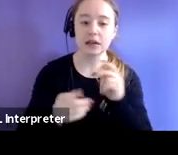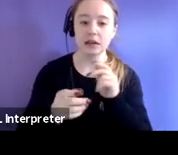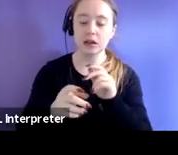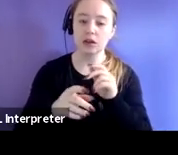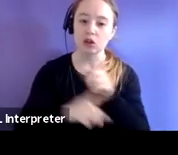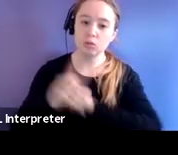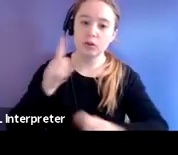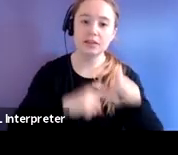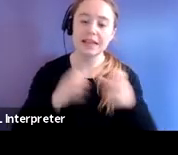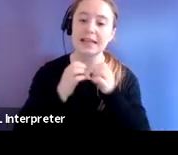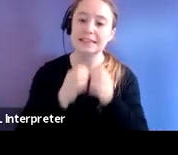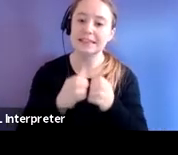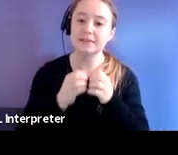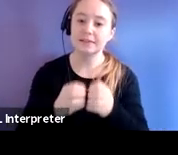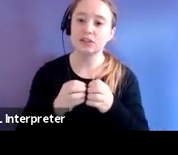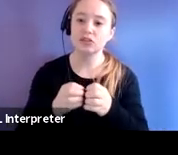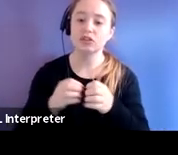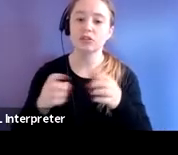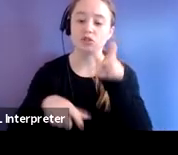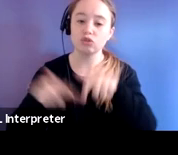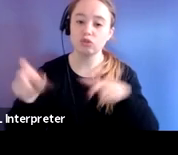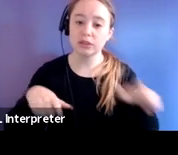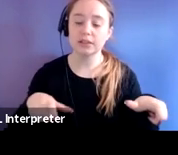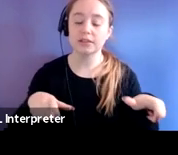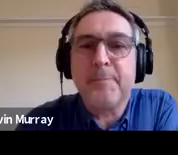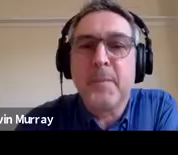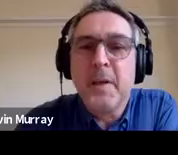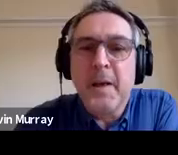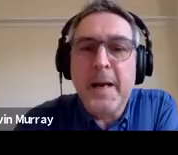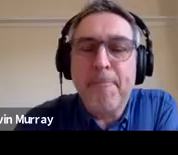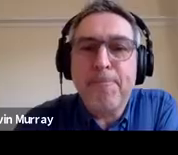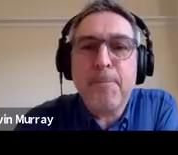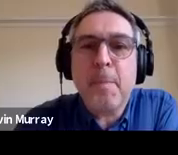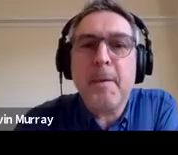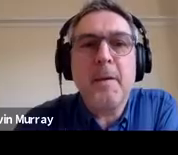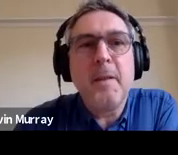teach students, and currently we're working on this topic.